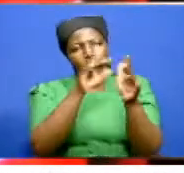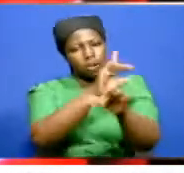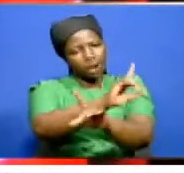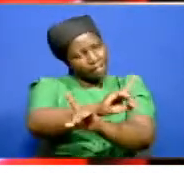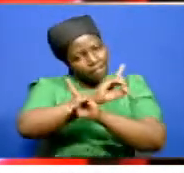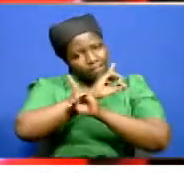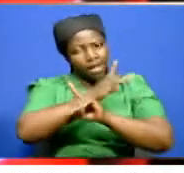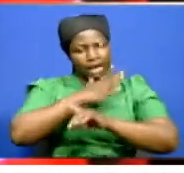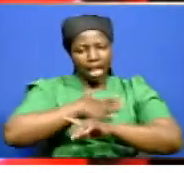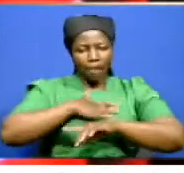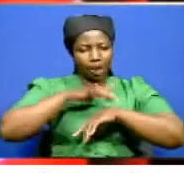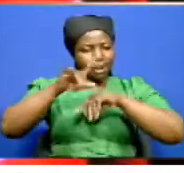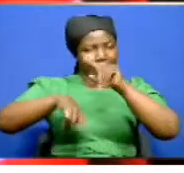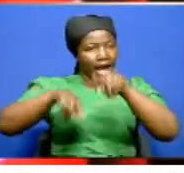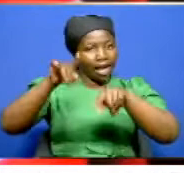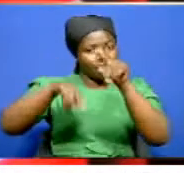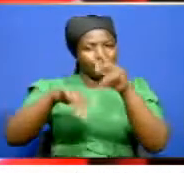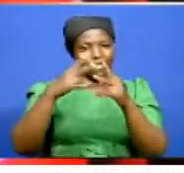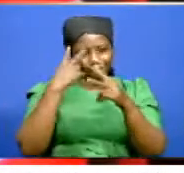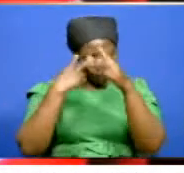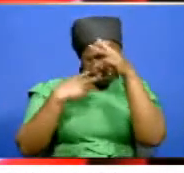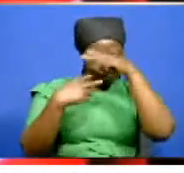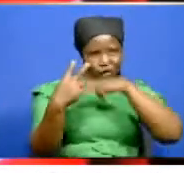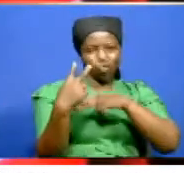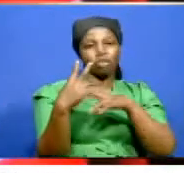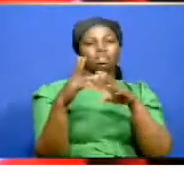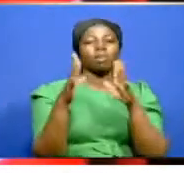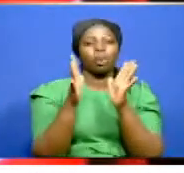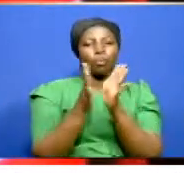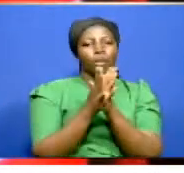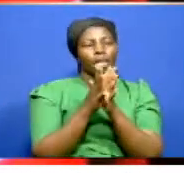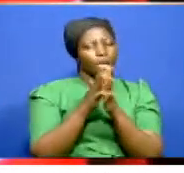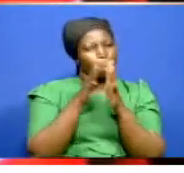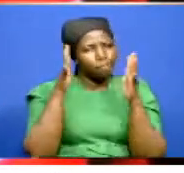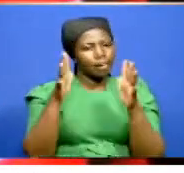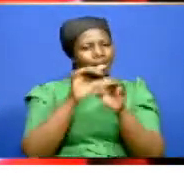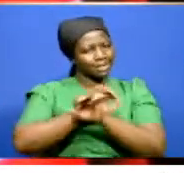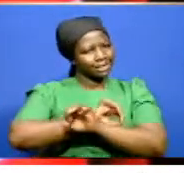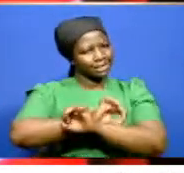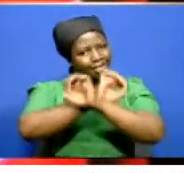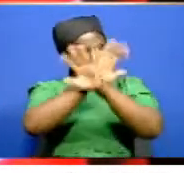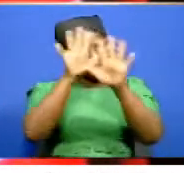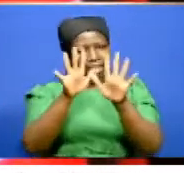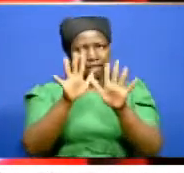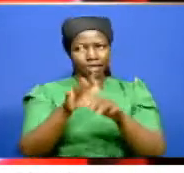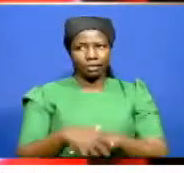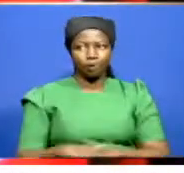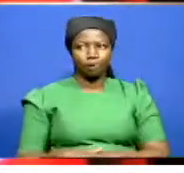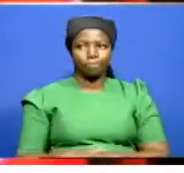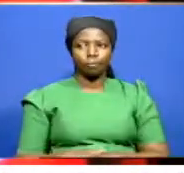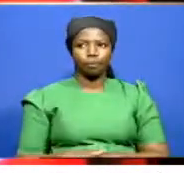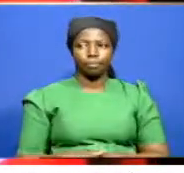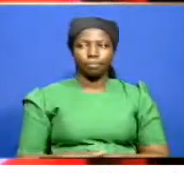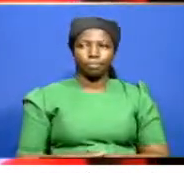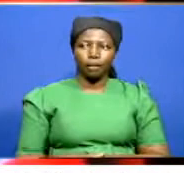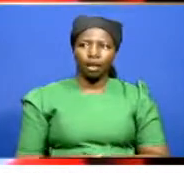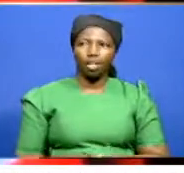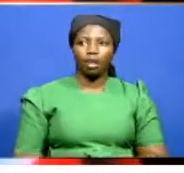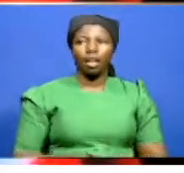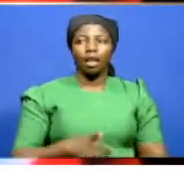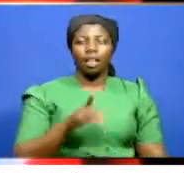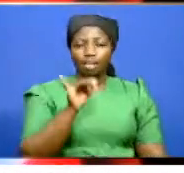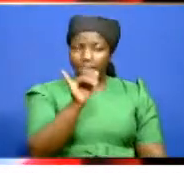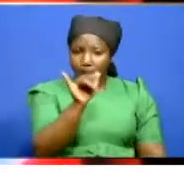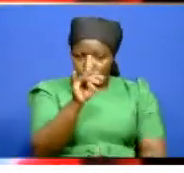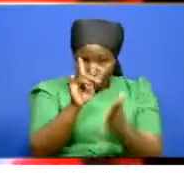our diverse perspectives with greater clarity and conviction. And that is what